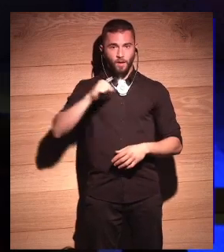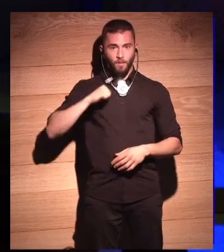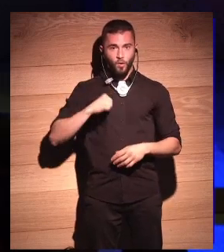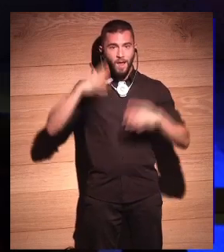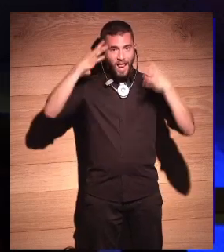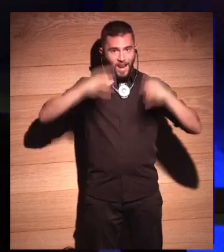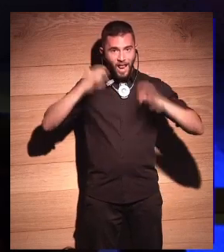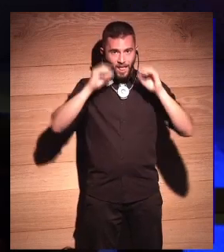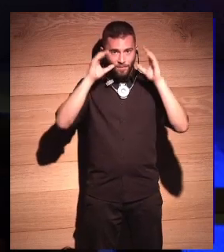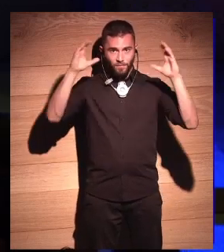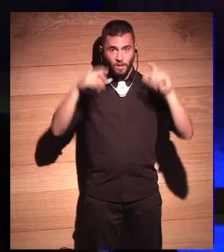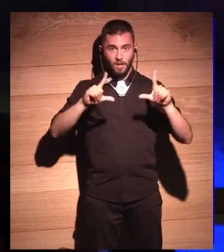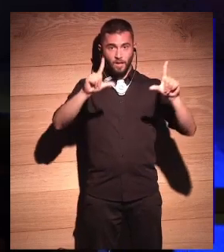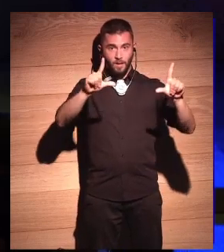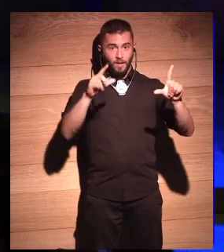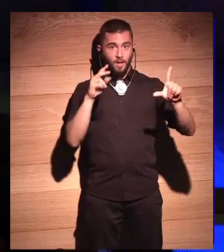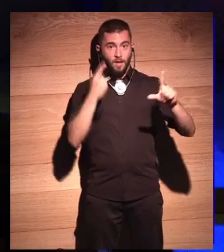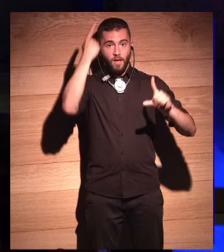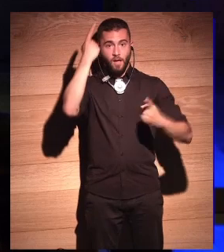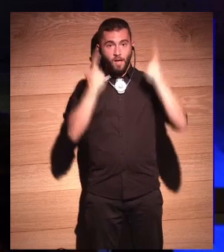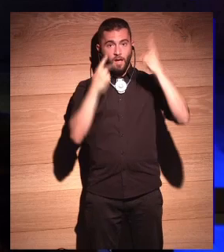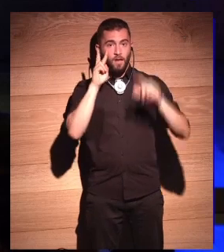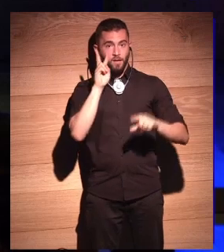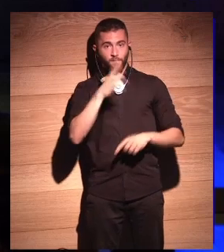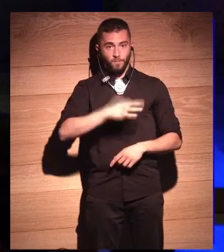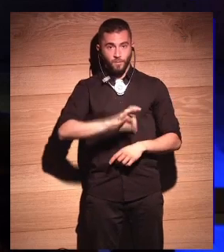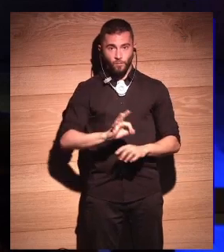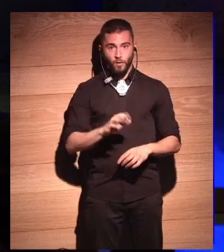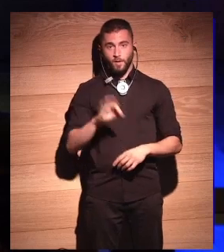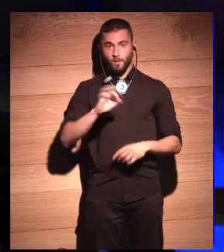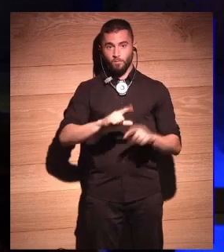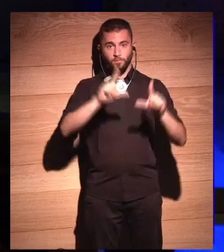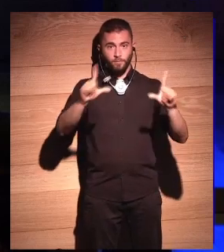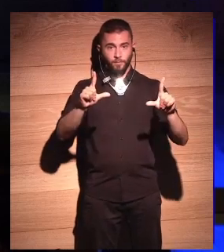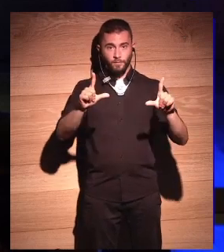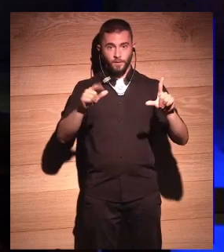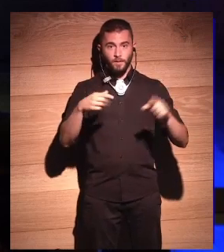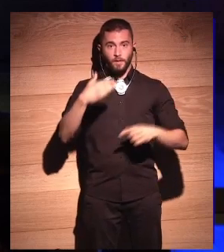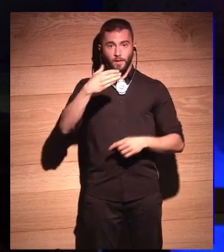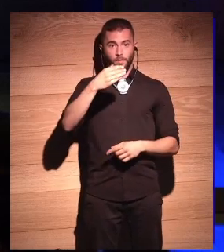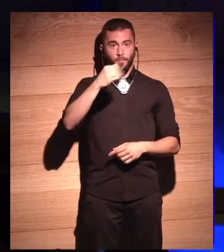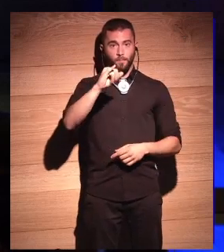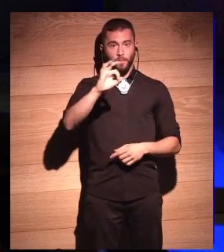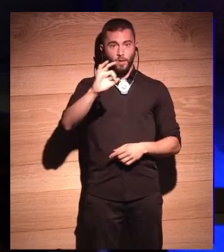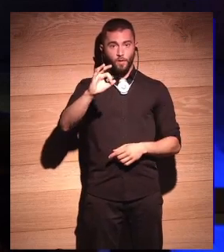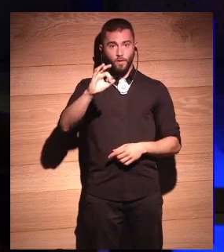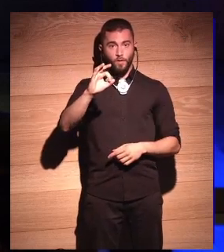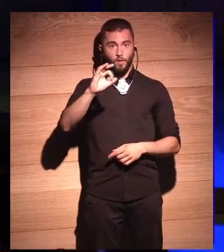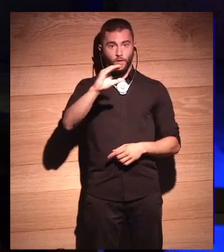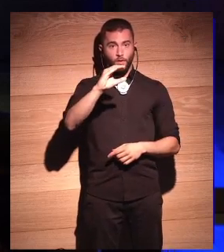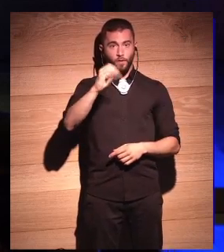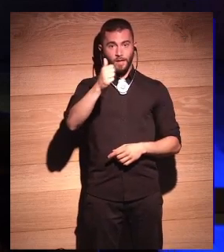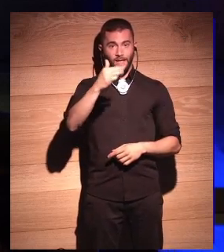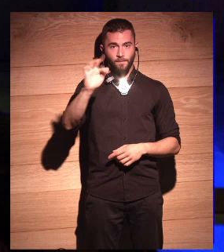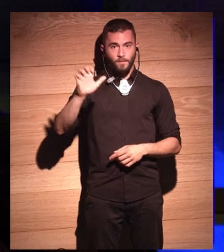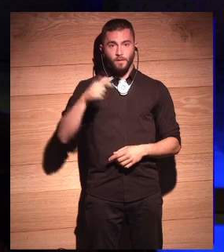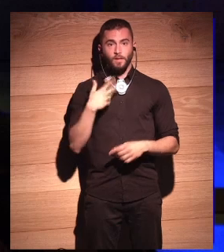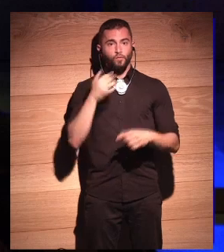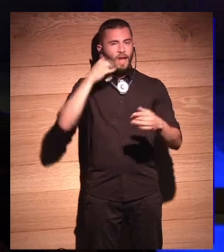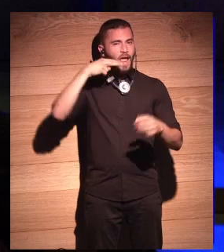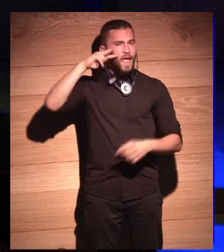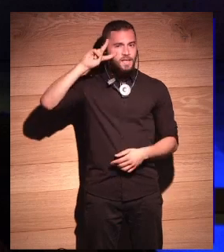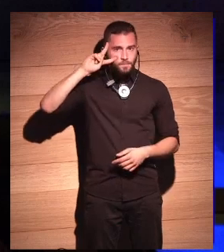I can see it on the screen. It's called Yu-Gi-Oh! Cave, and it's an experience where you're sort of